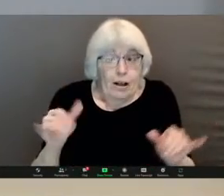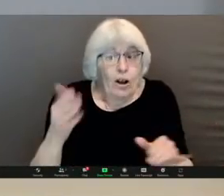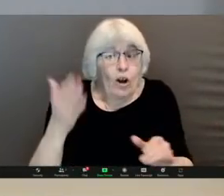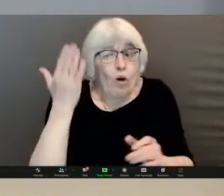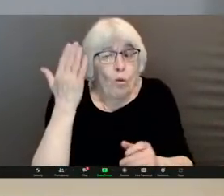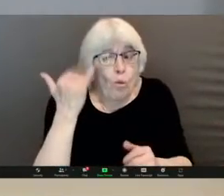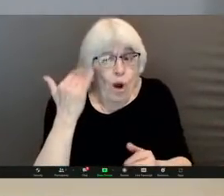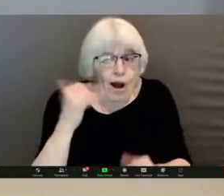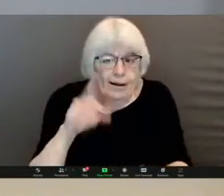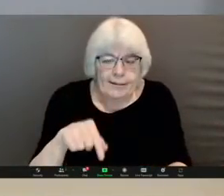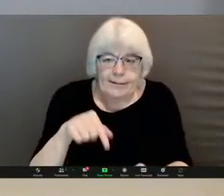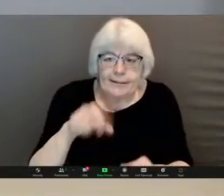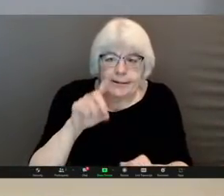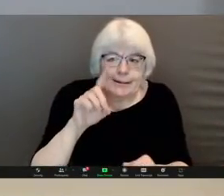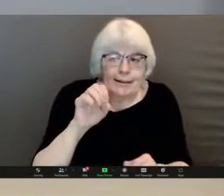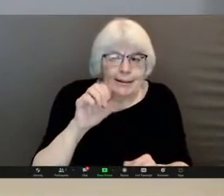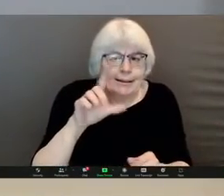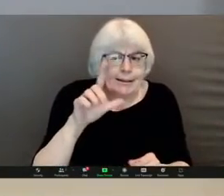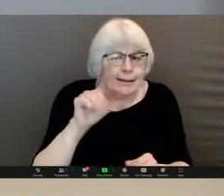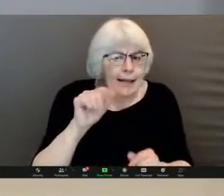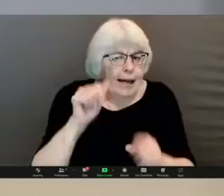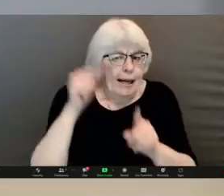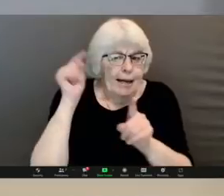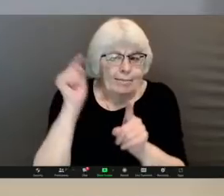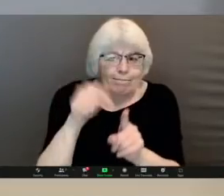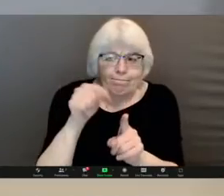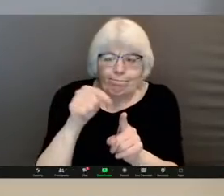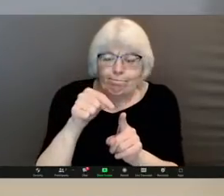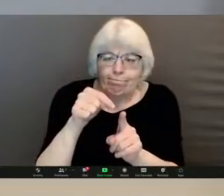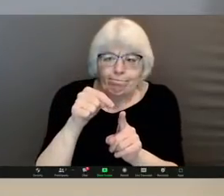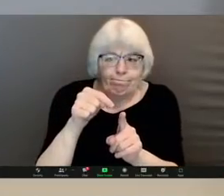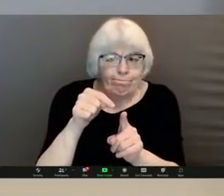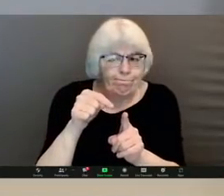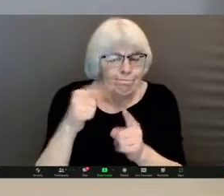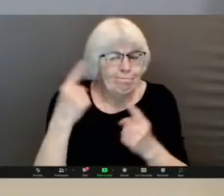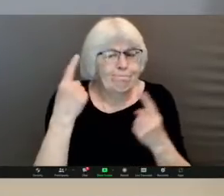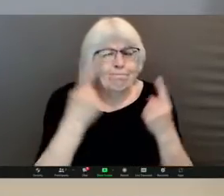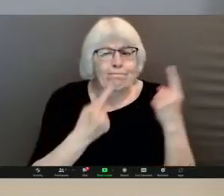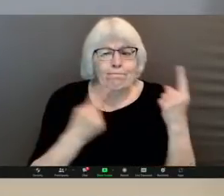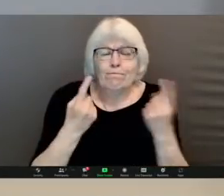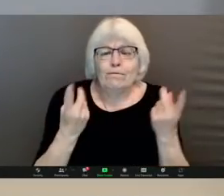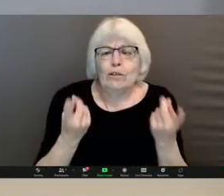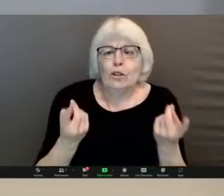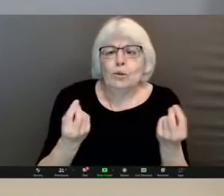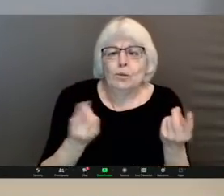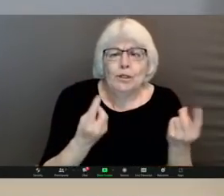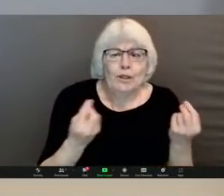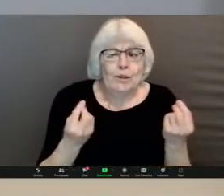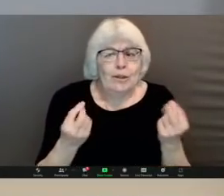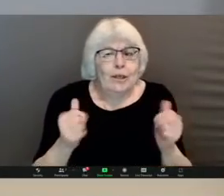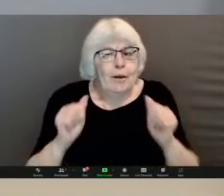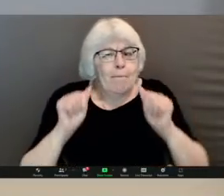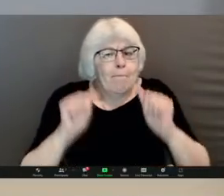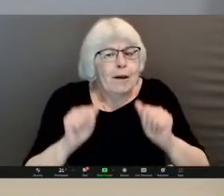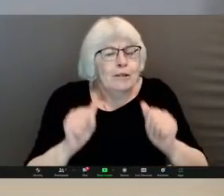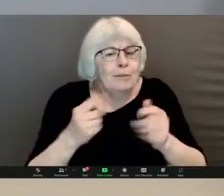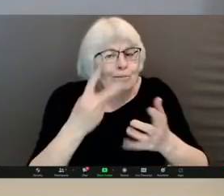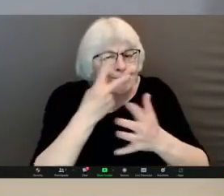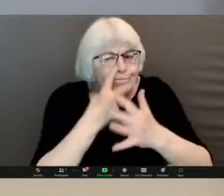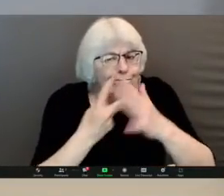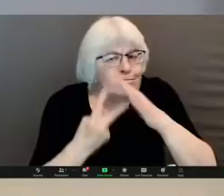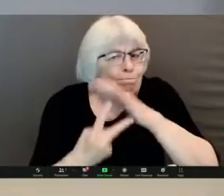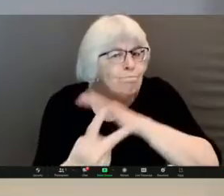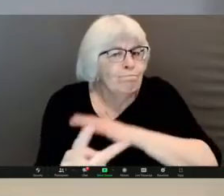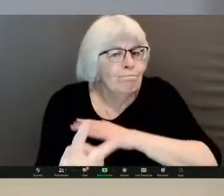throughout this pandemic, we'll continue to plan for what may happen and act quickly and react at the earliest sign that COVID-19 may be spreading in our